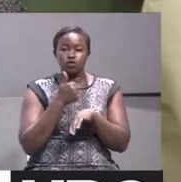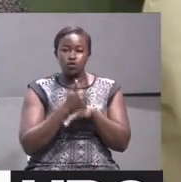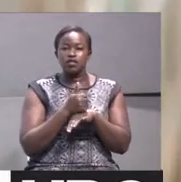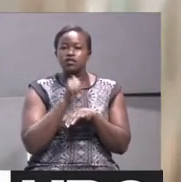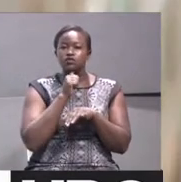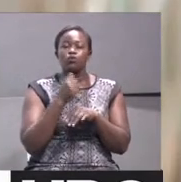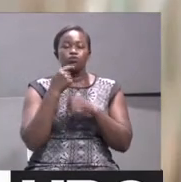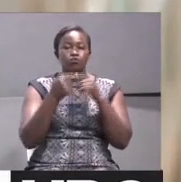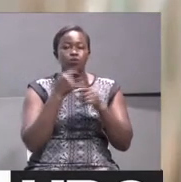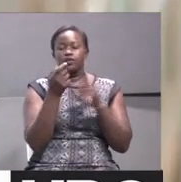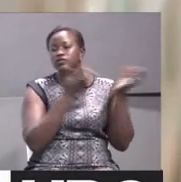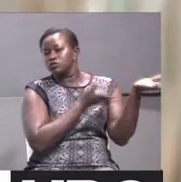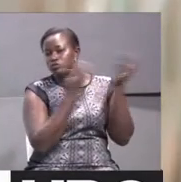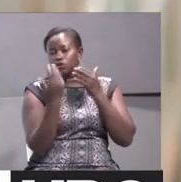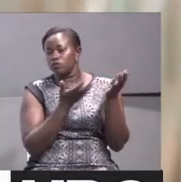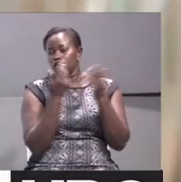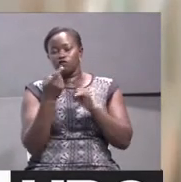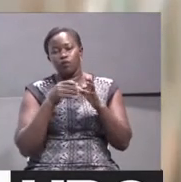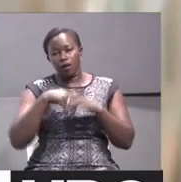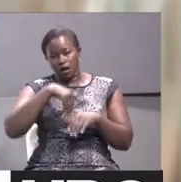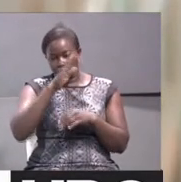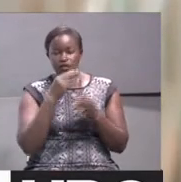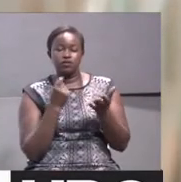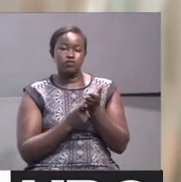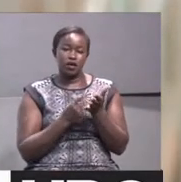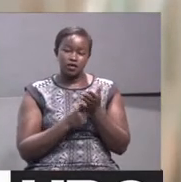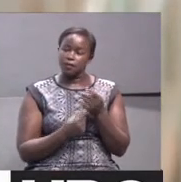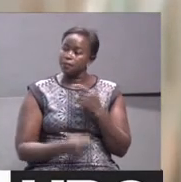imports. In this particular case in Soroti,